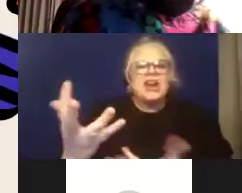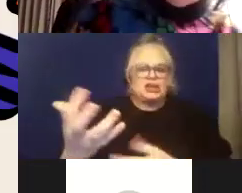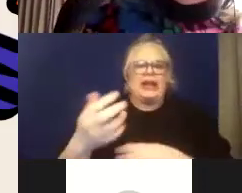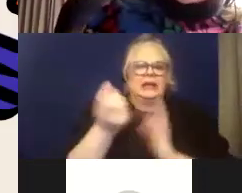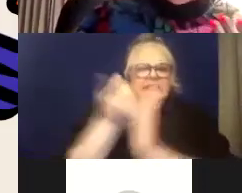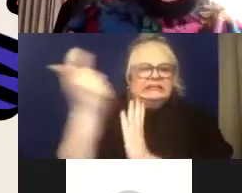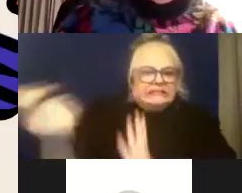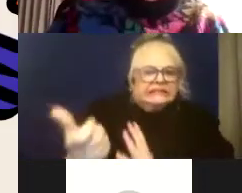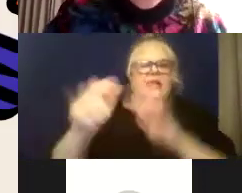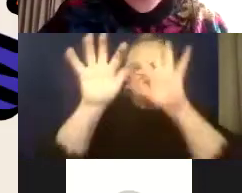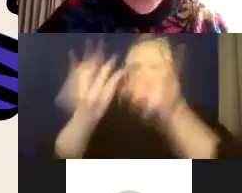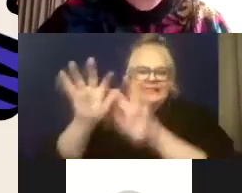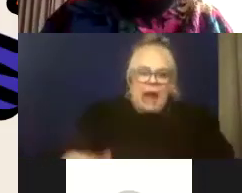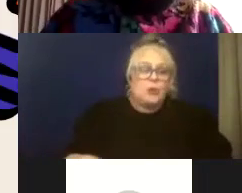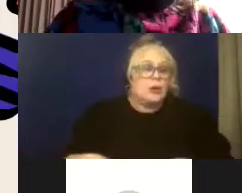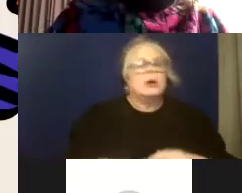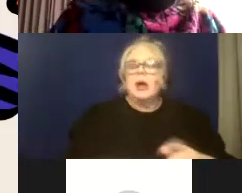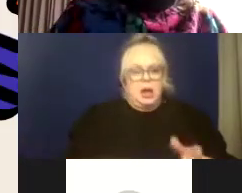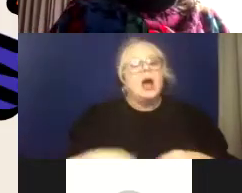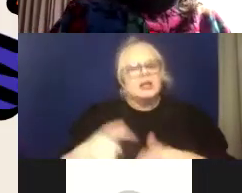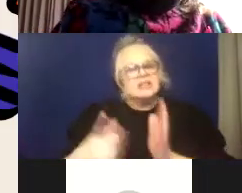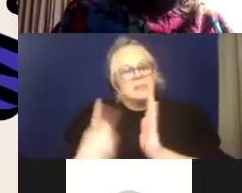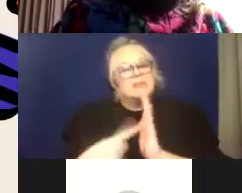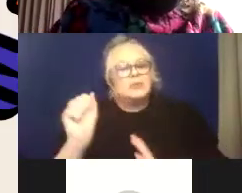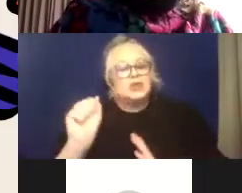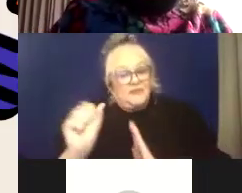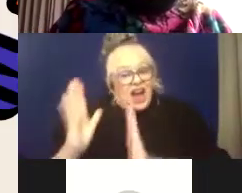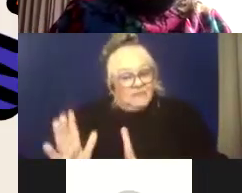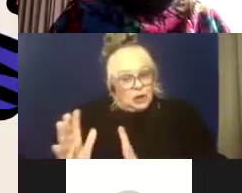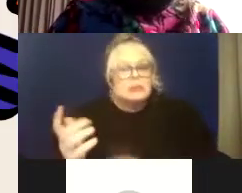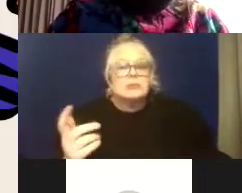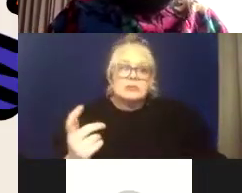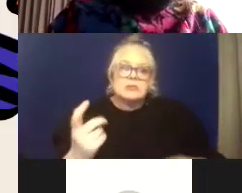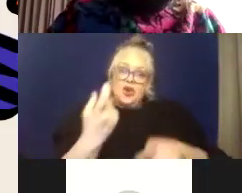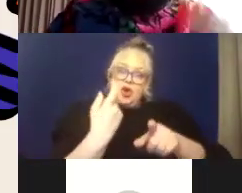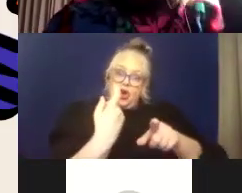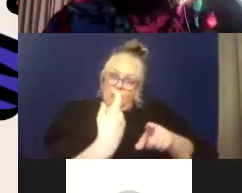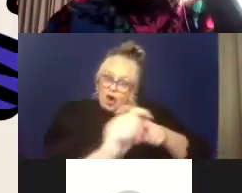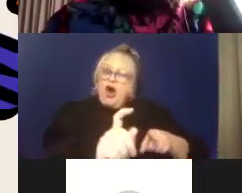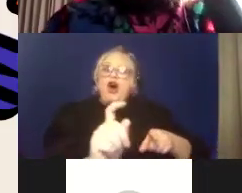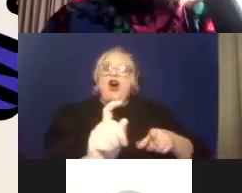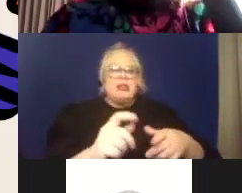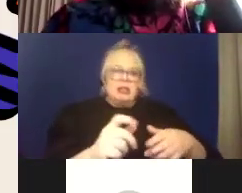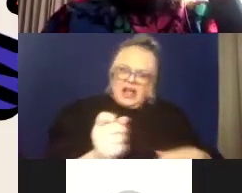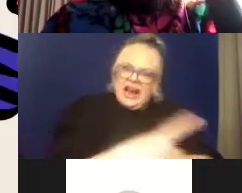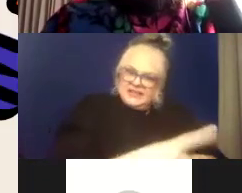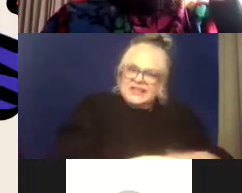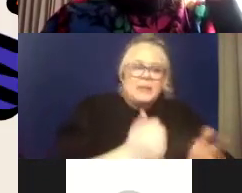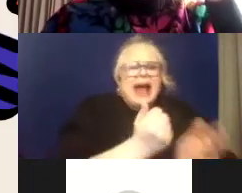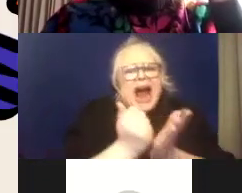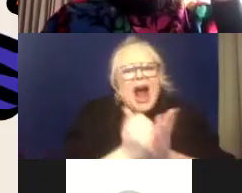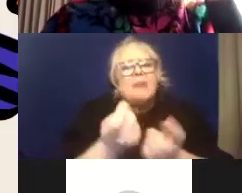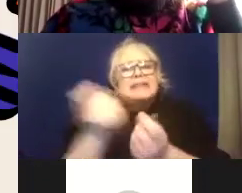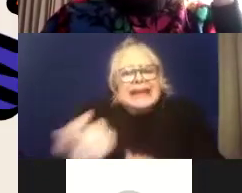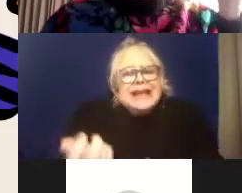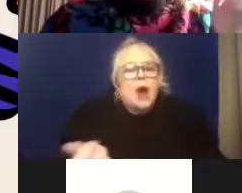do call them expecting that they can help with that sometimes, but they can help point survivors in the right direction and help them navigate those systems to have them